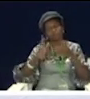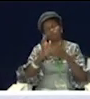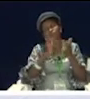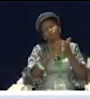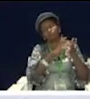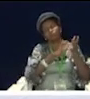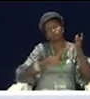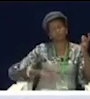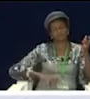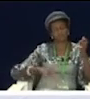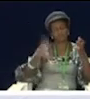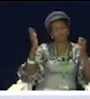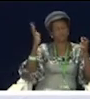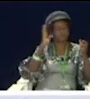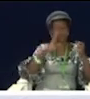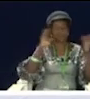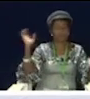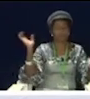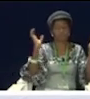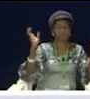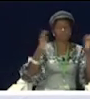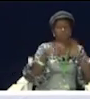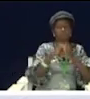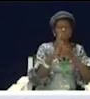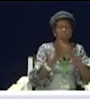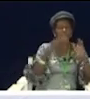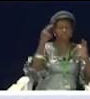Christ, there's going to be celebration in heaven.